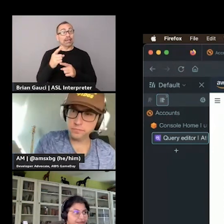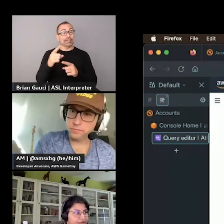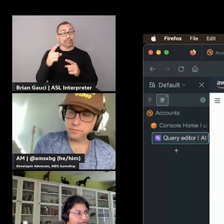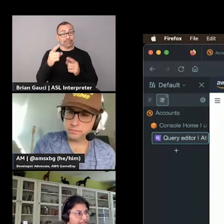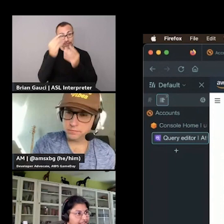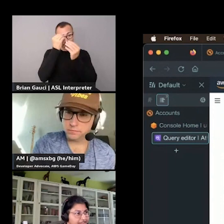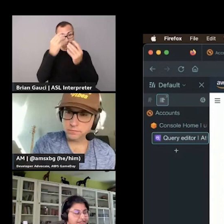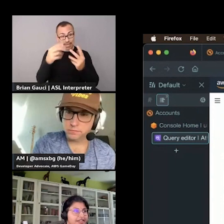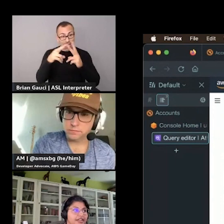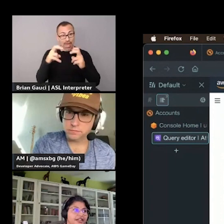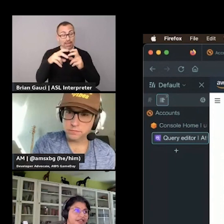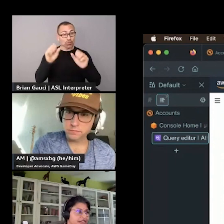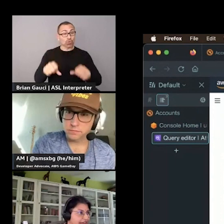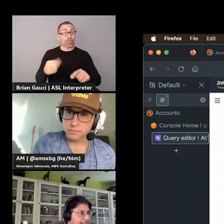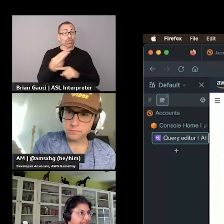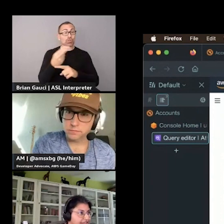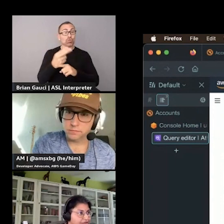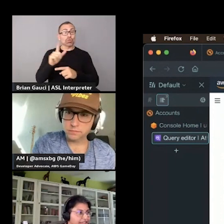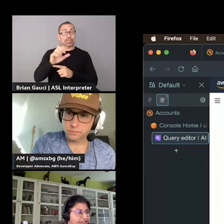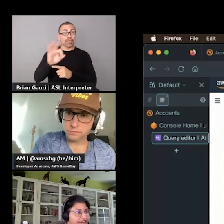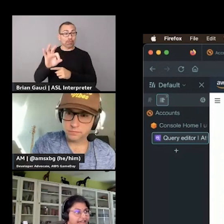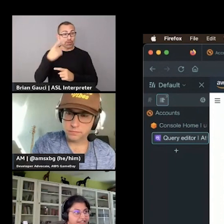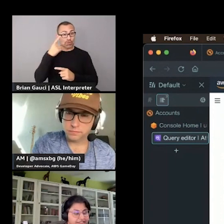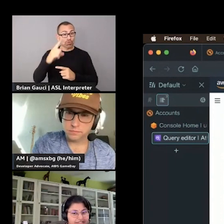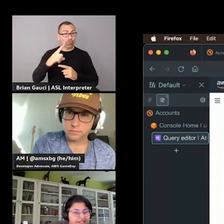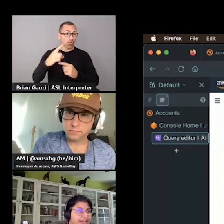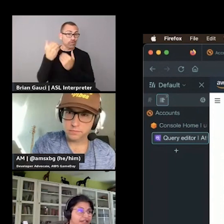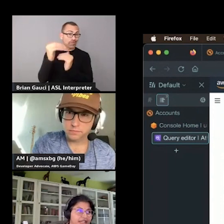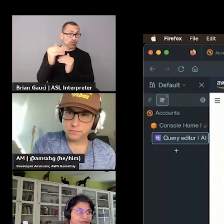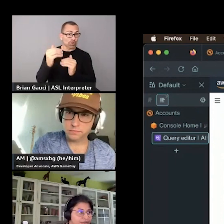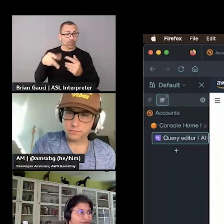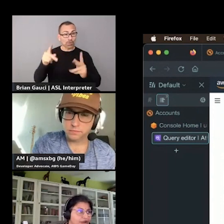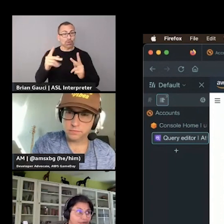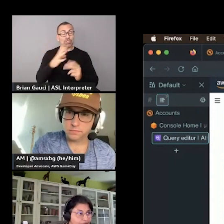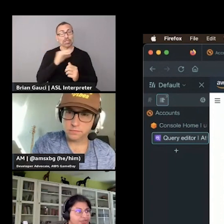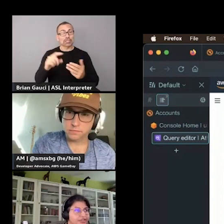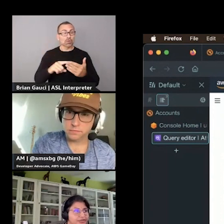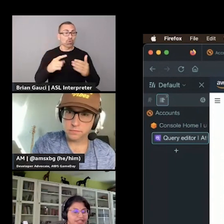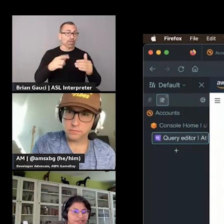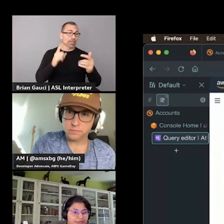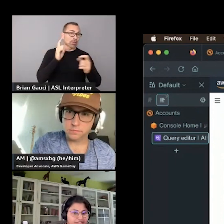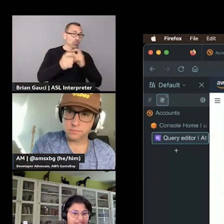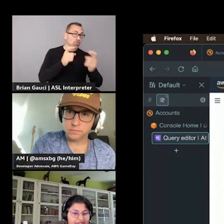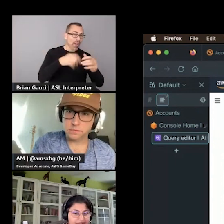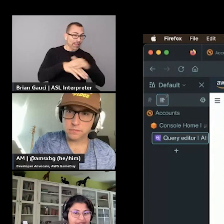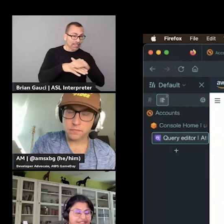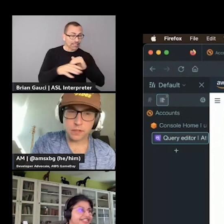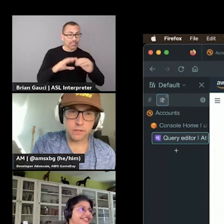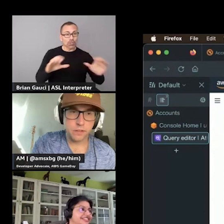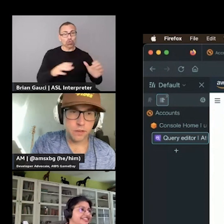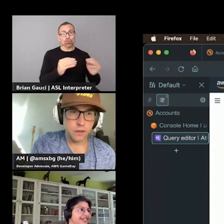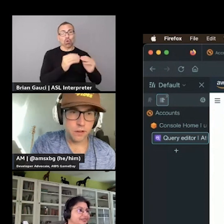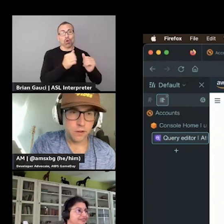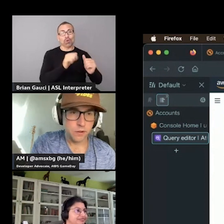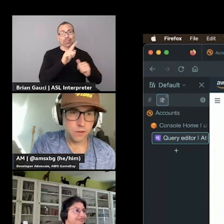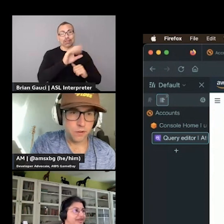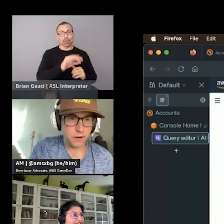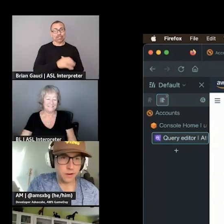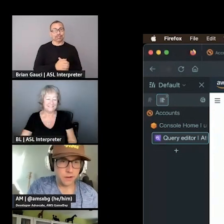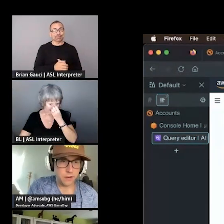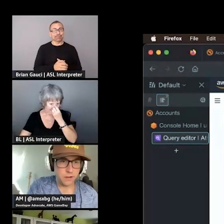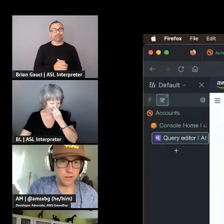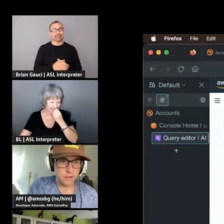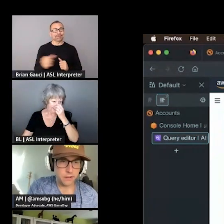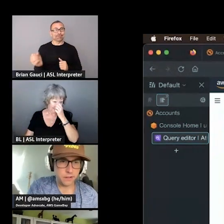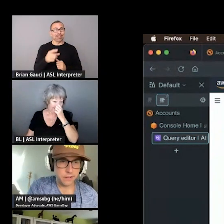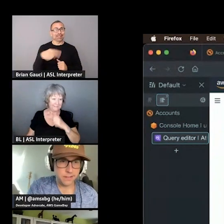to restrict permissions, grant fine-grained access, and do a lot more stuff with Lake Formation. Yeah, back